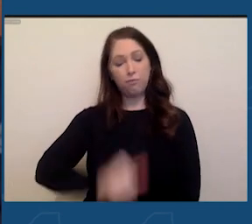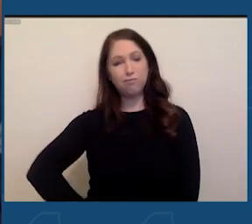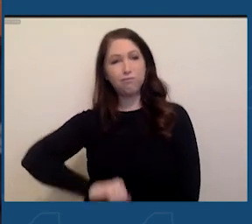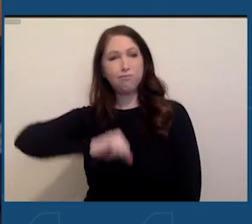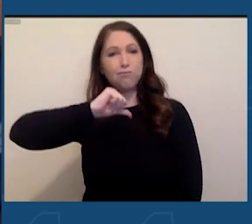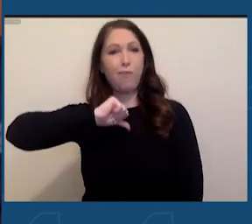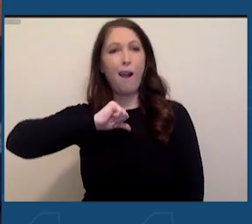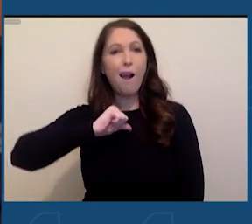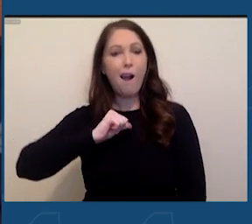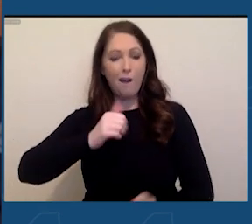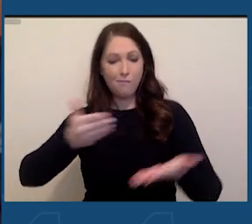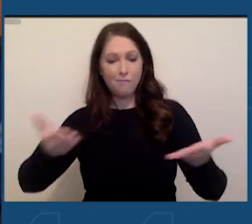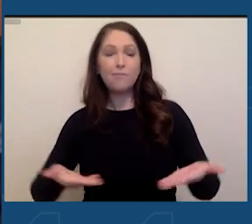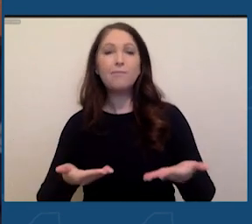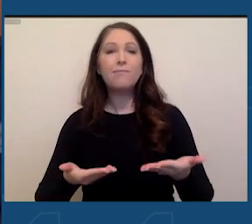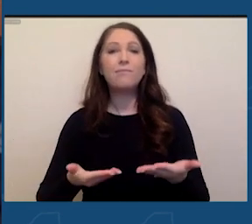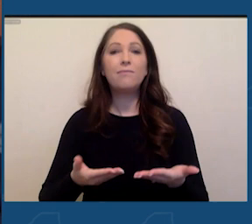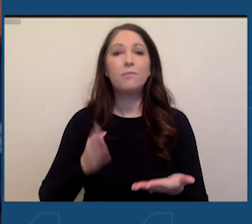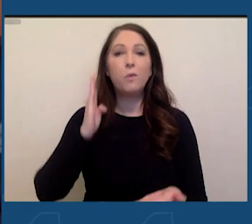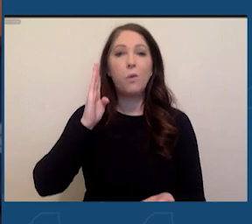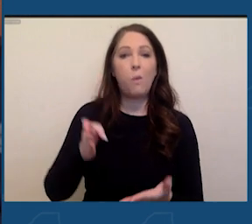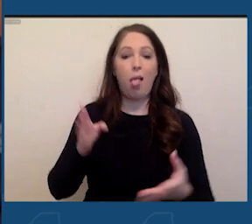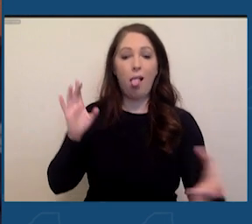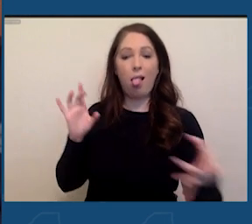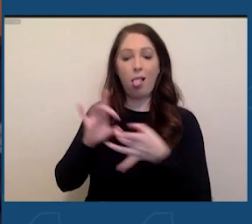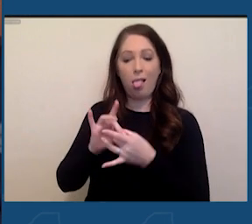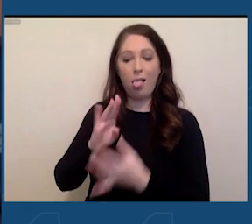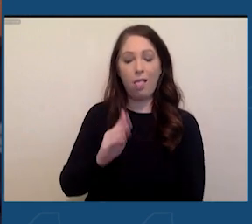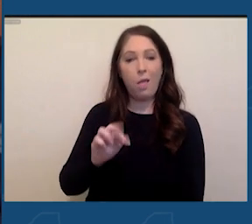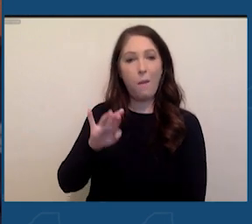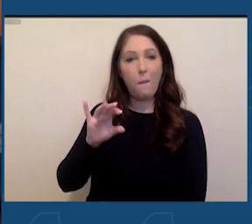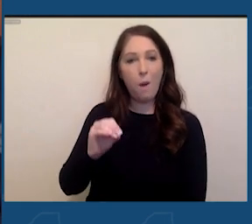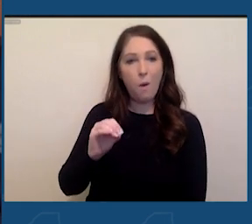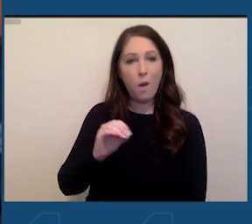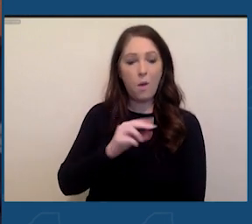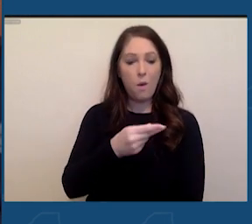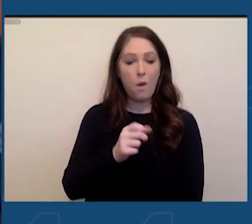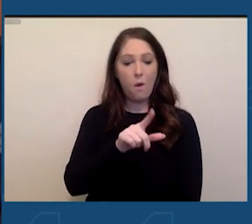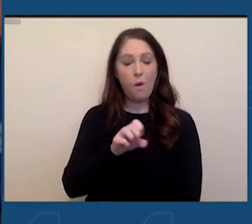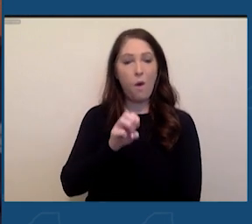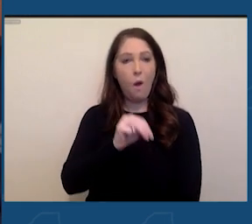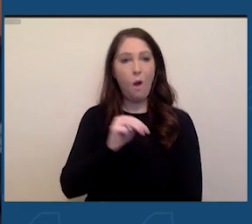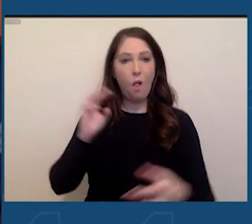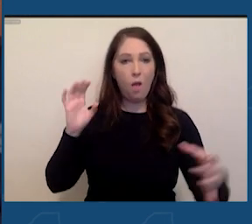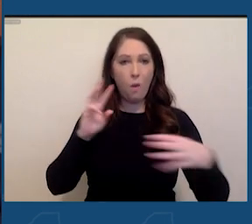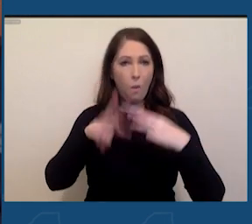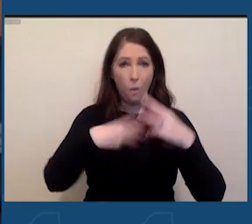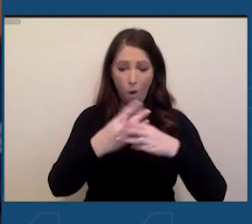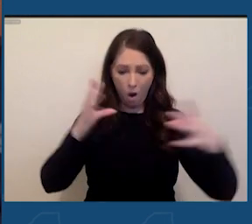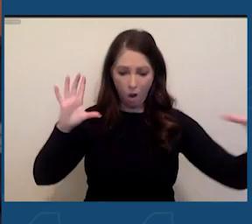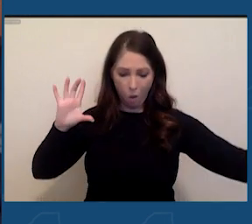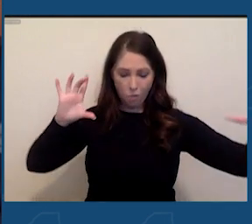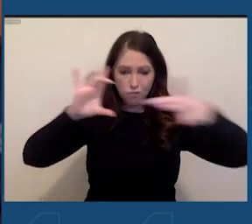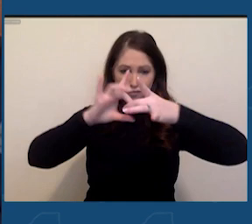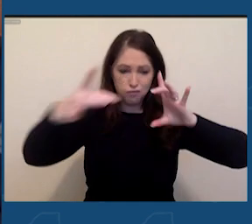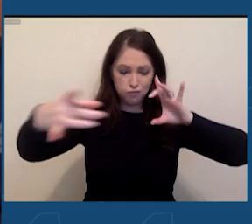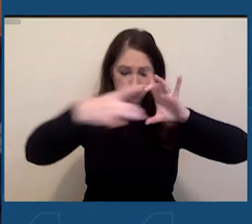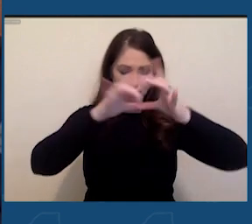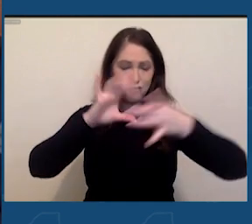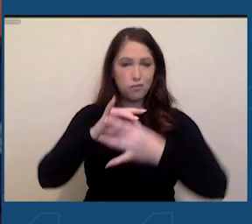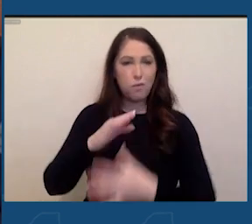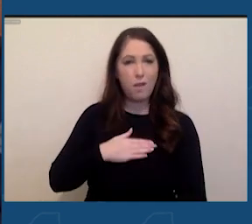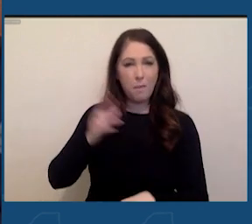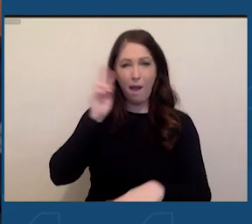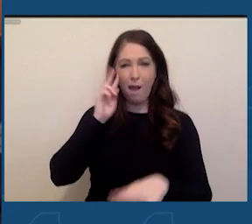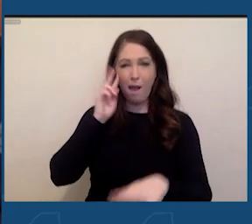and it will connect El Barrio and Harlem to the rest of the world. That's how I see it. And Uptown